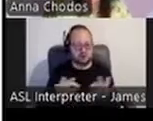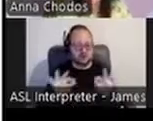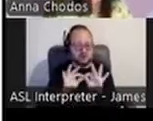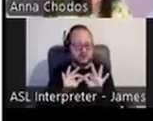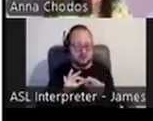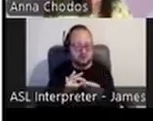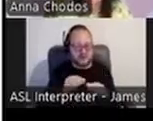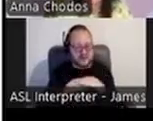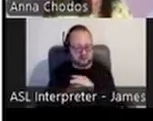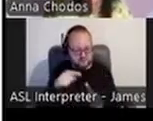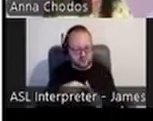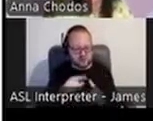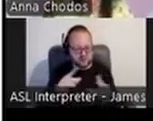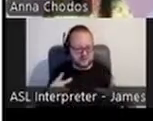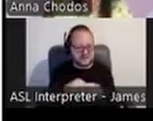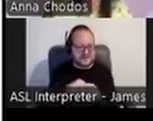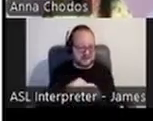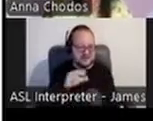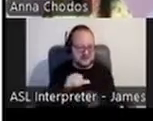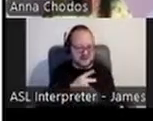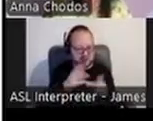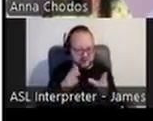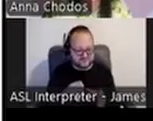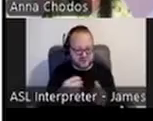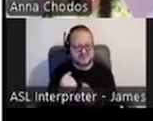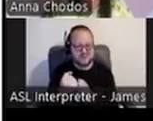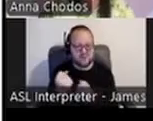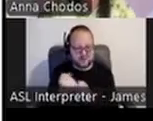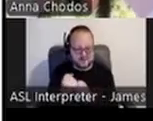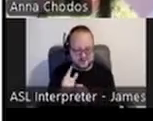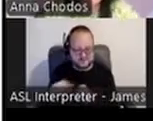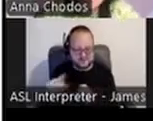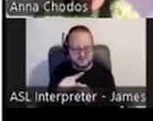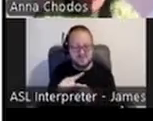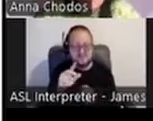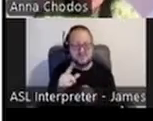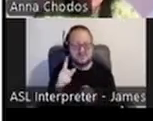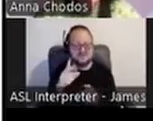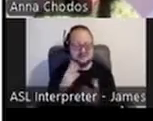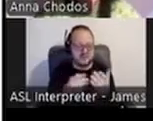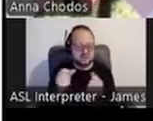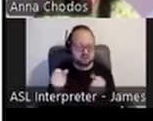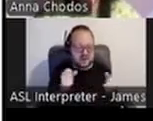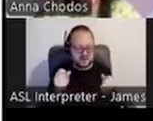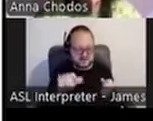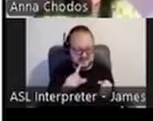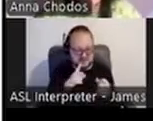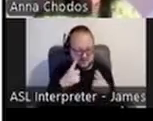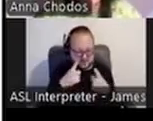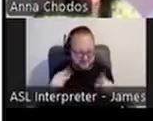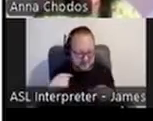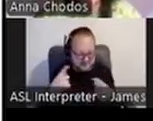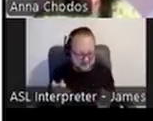caregiver and supporting them. I think some of the strategies that have been effective are, being